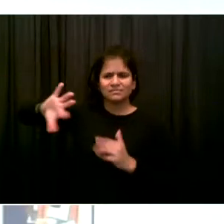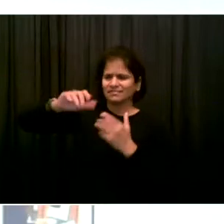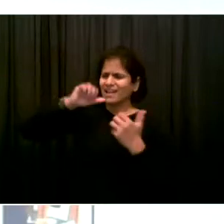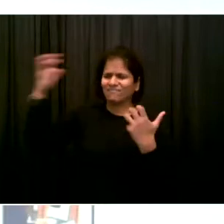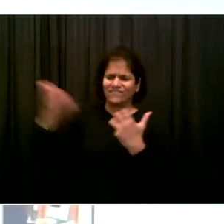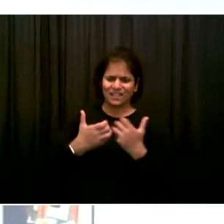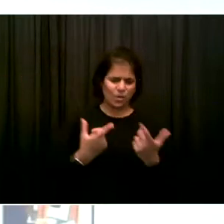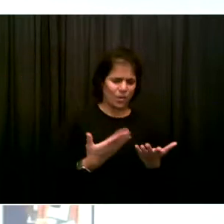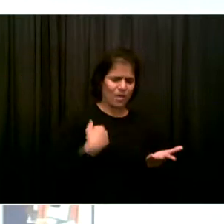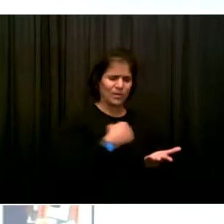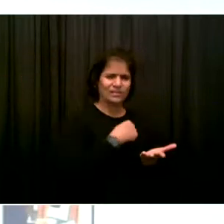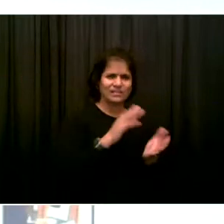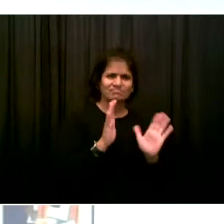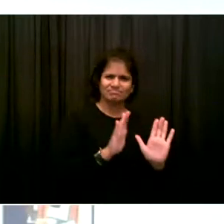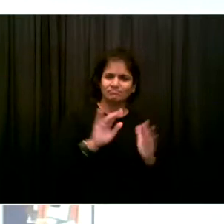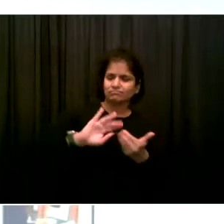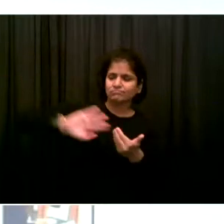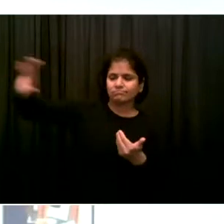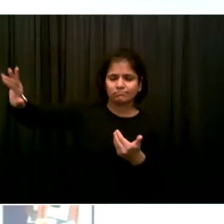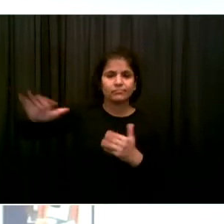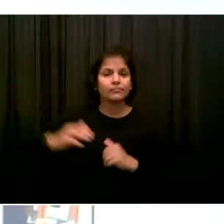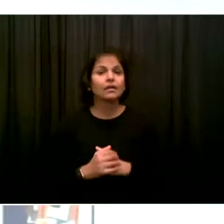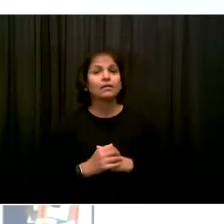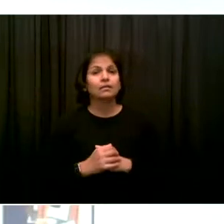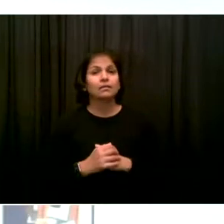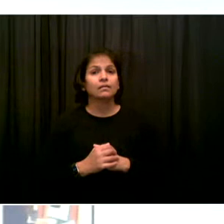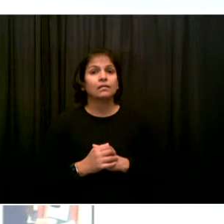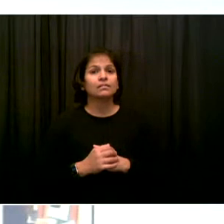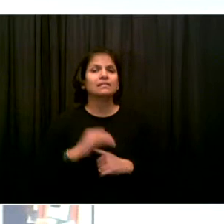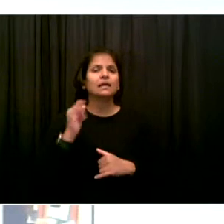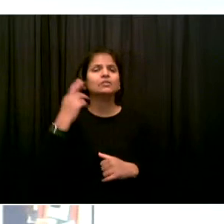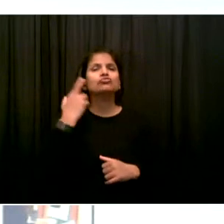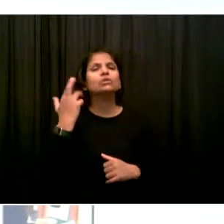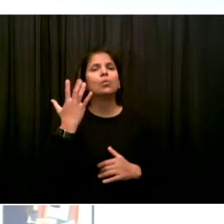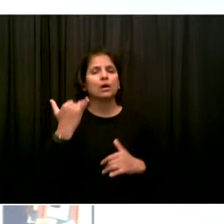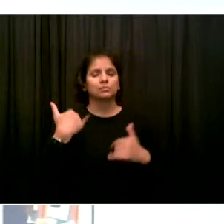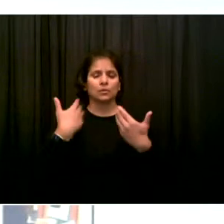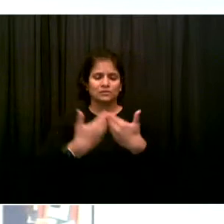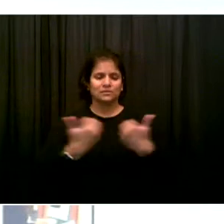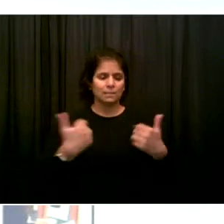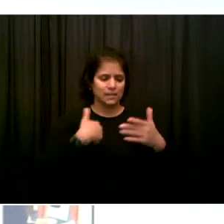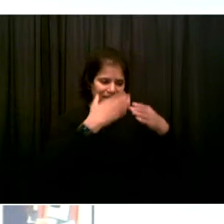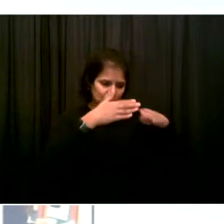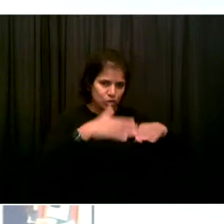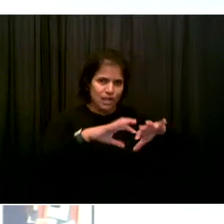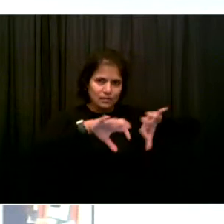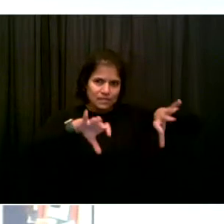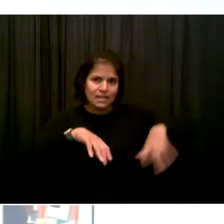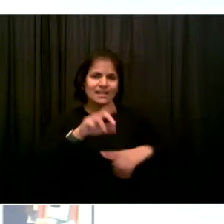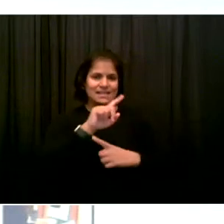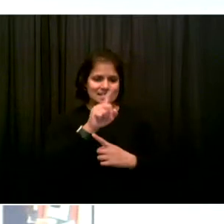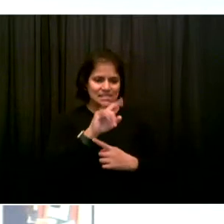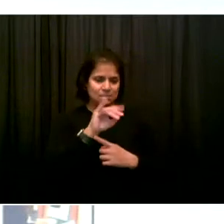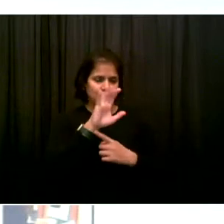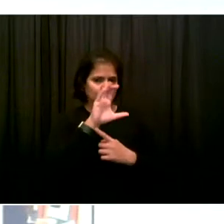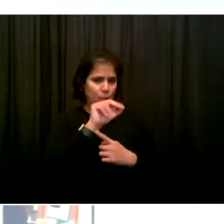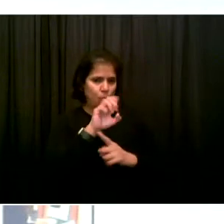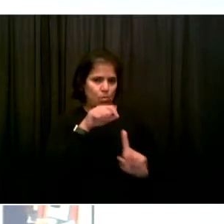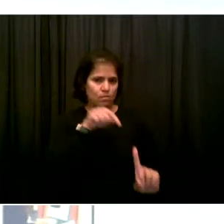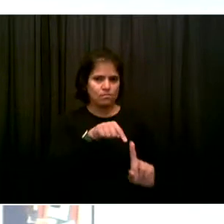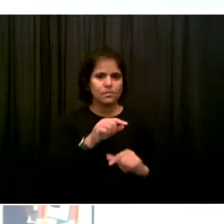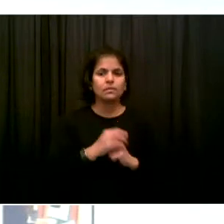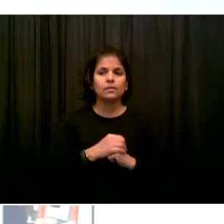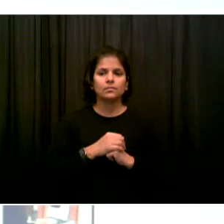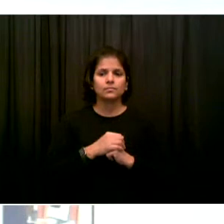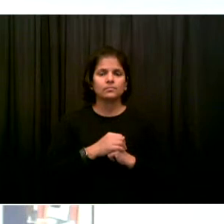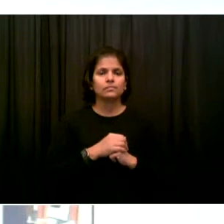code on our website as well. The only other thing I'll say is that, it's been a wonderful collaboration with